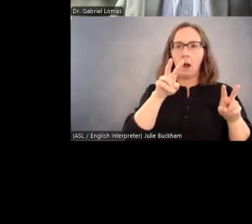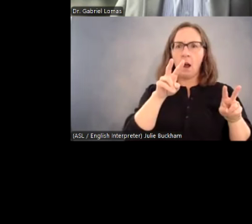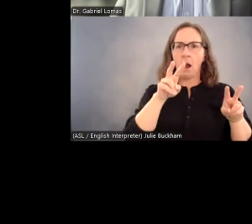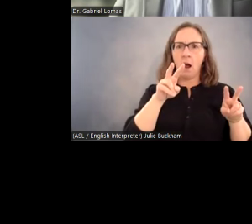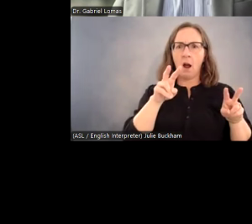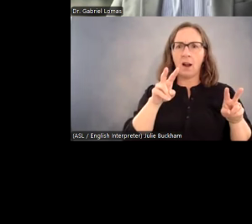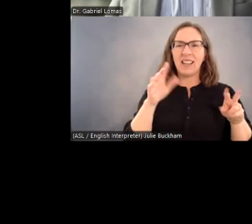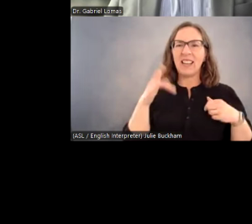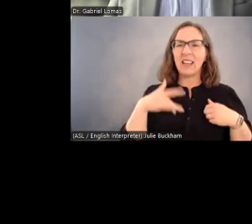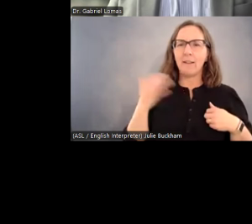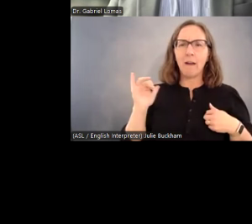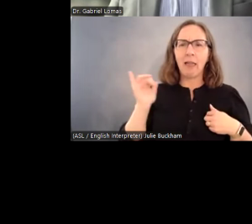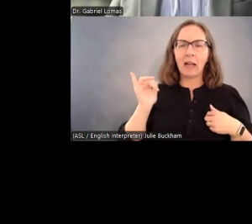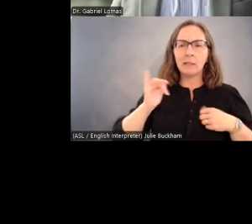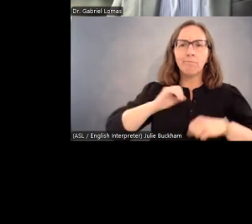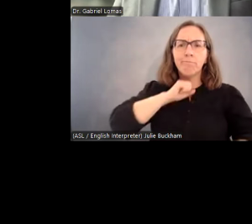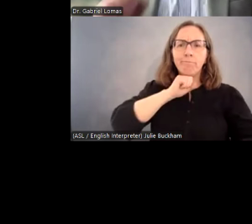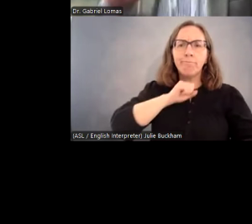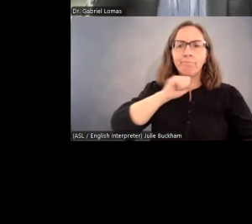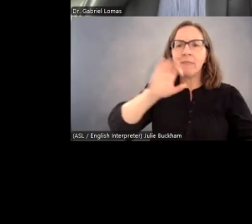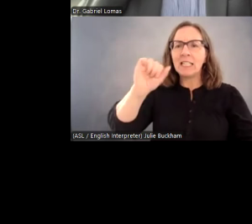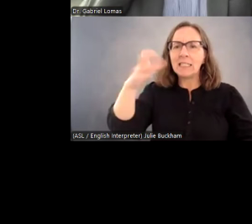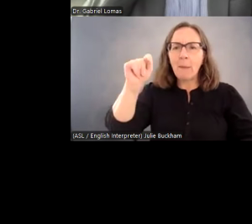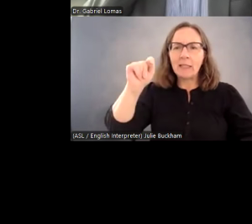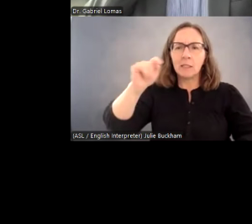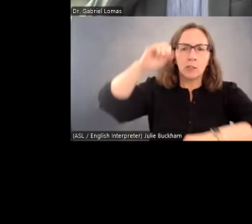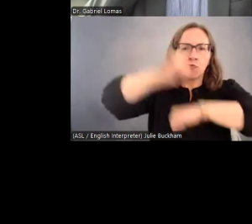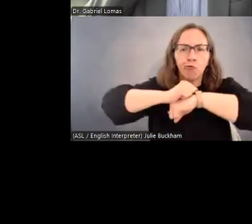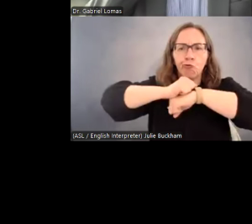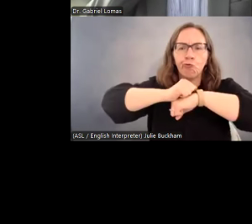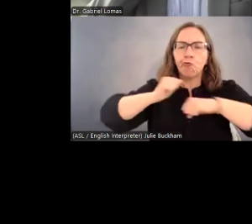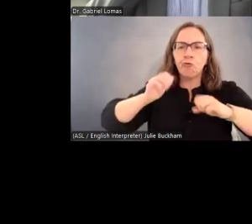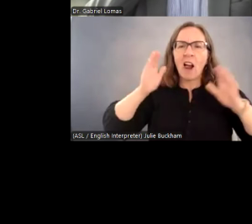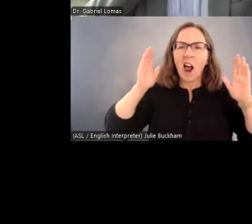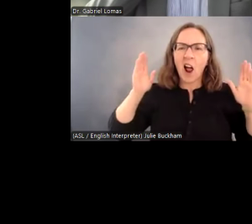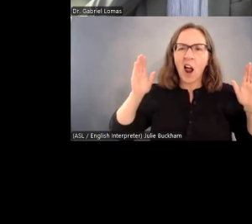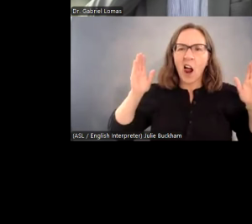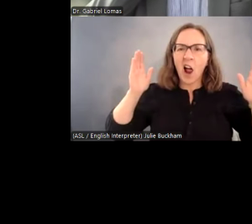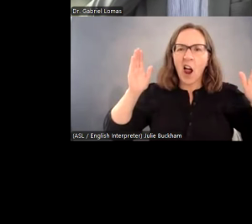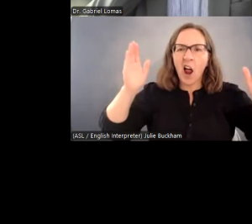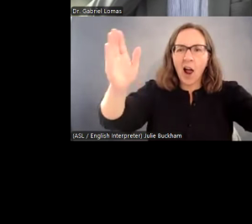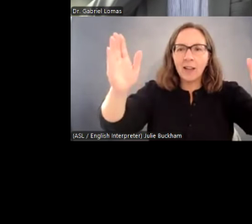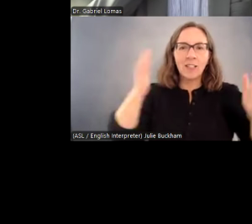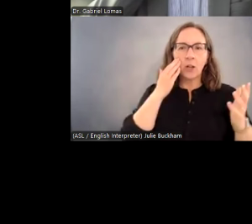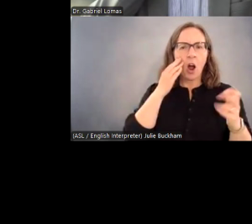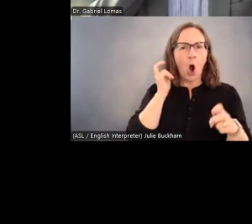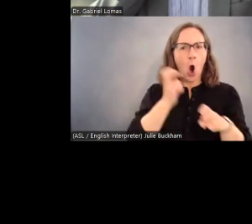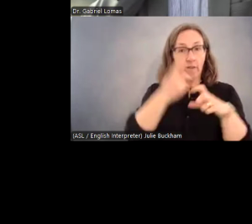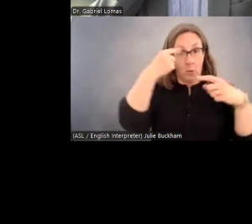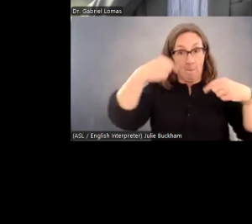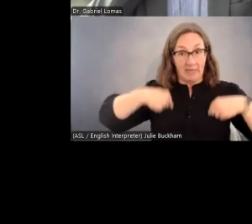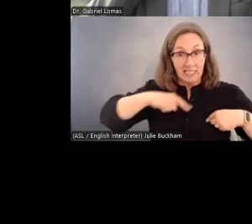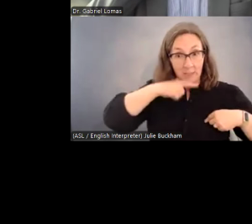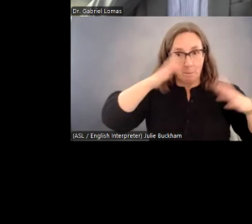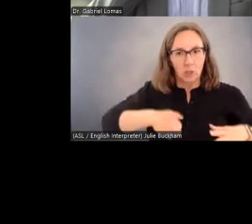cement mixer. There are no acoustic tiles. It's just this huge cement room. And it was hard for me as a